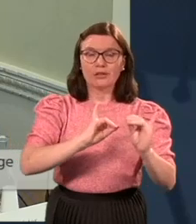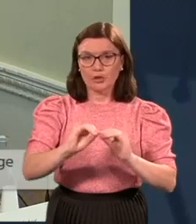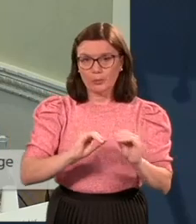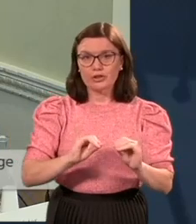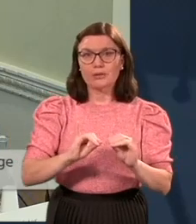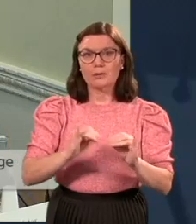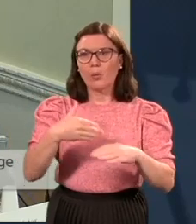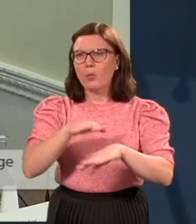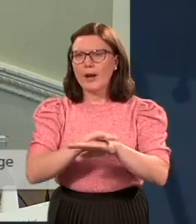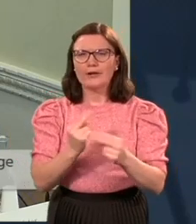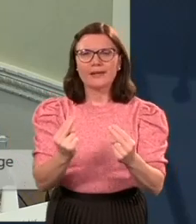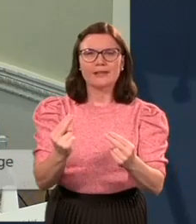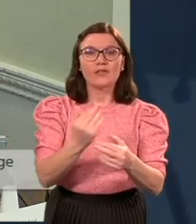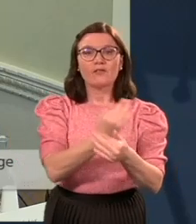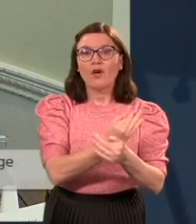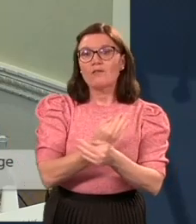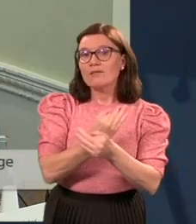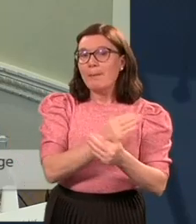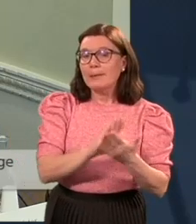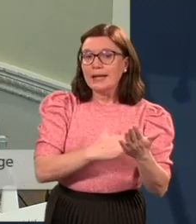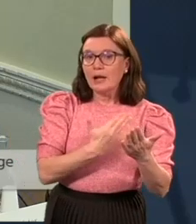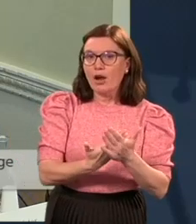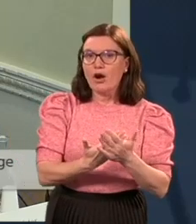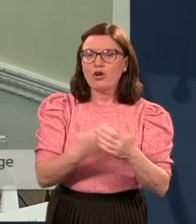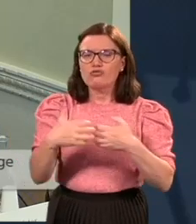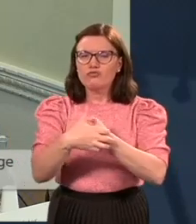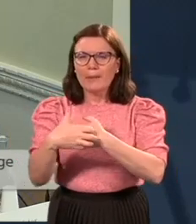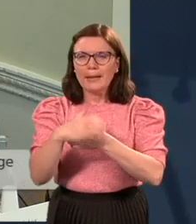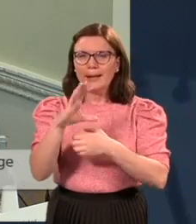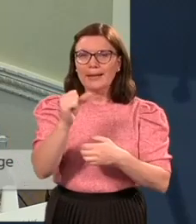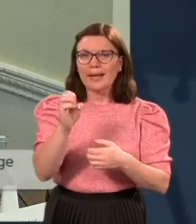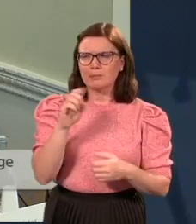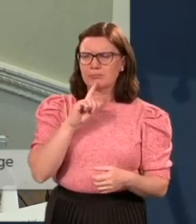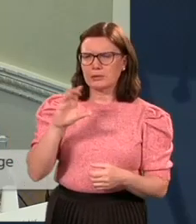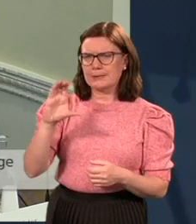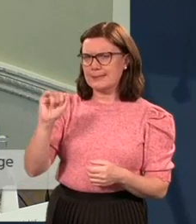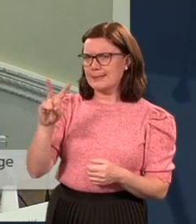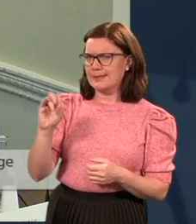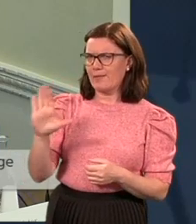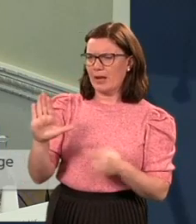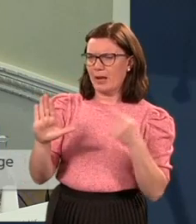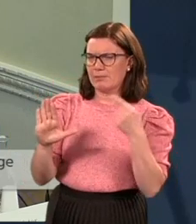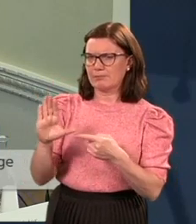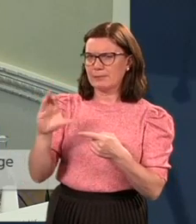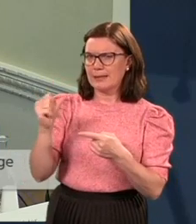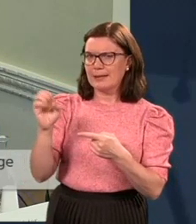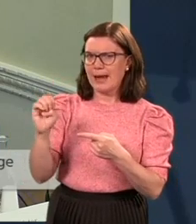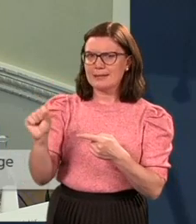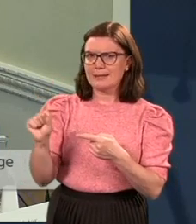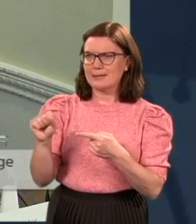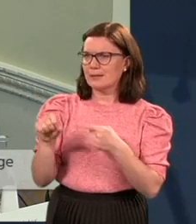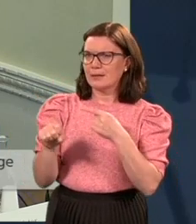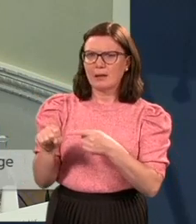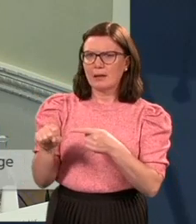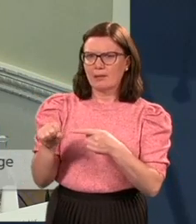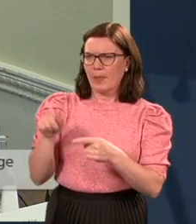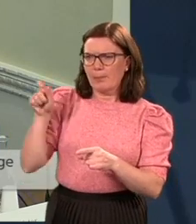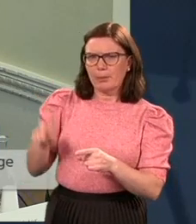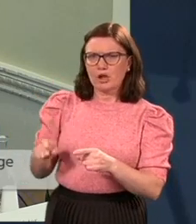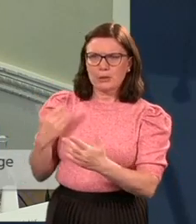where required in family law and criminal cases. For civil proceedings, the protocol has been that litigants cover the costs